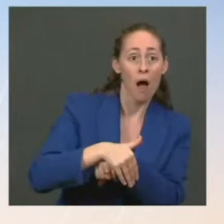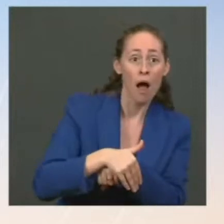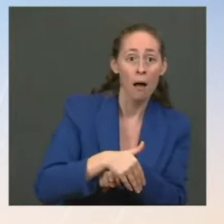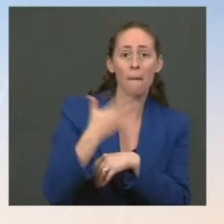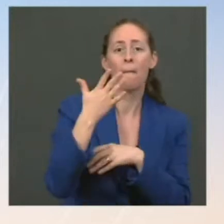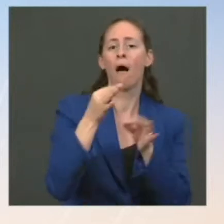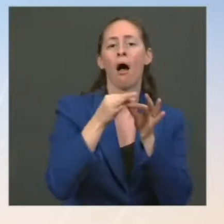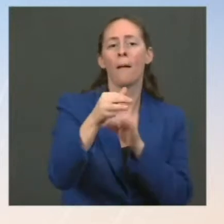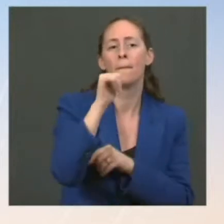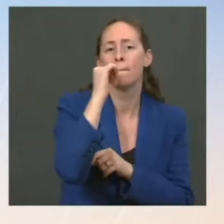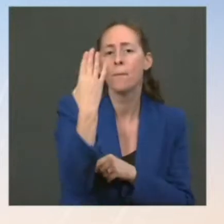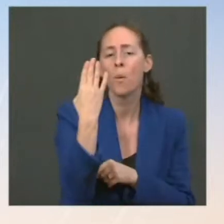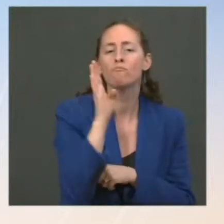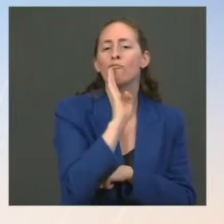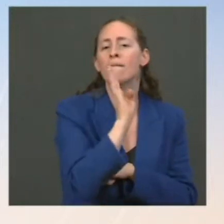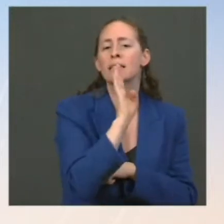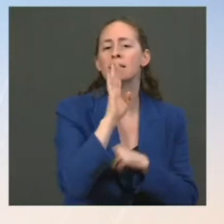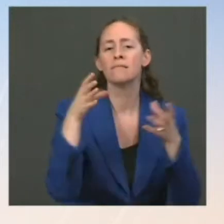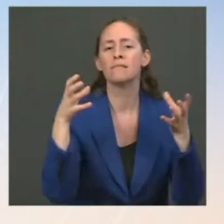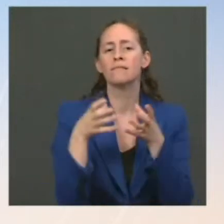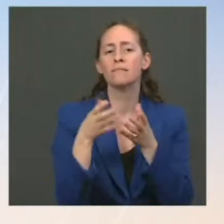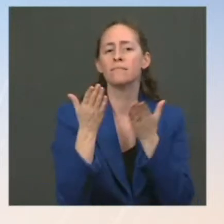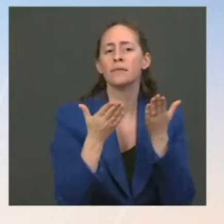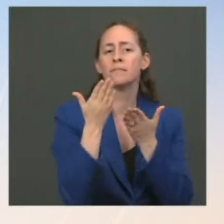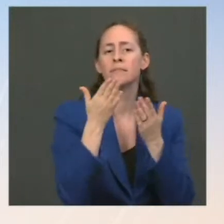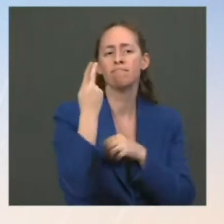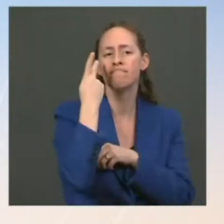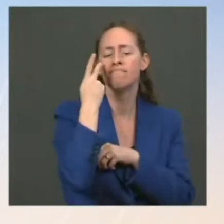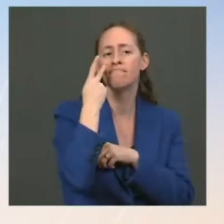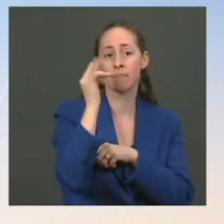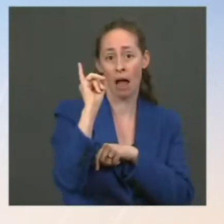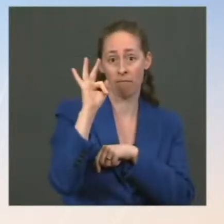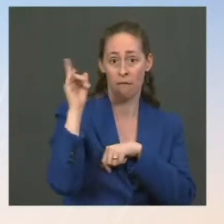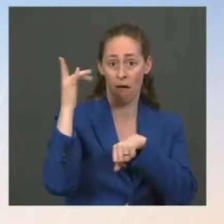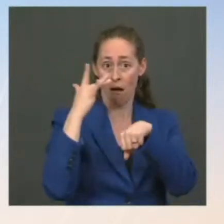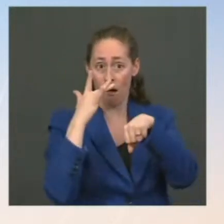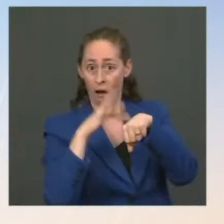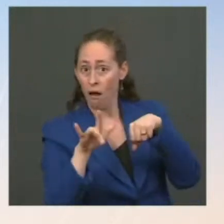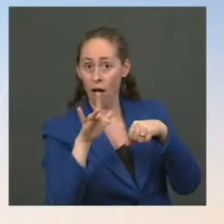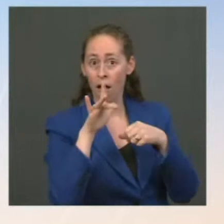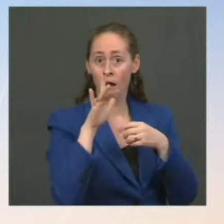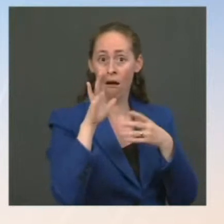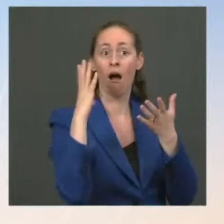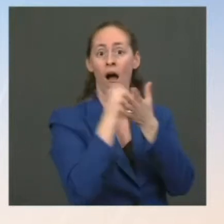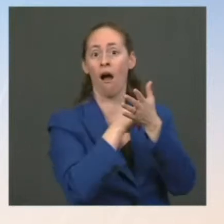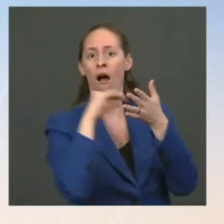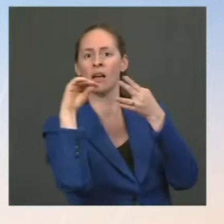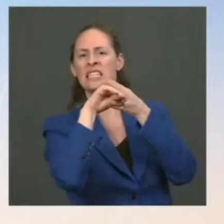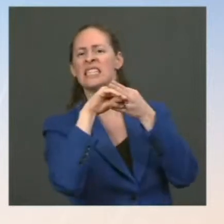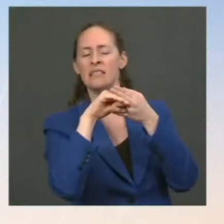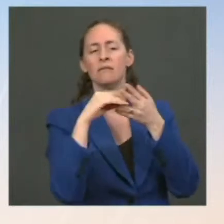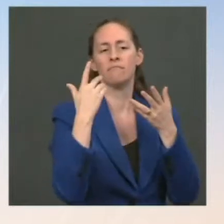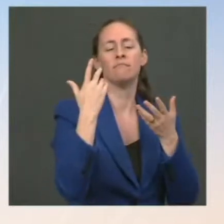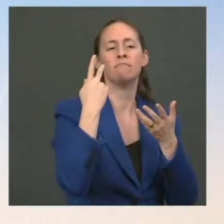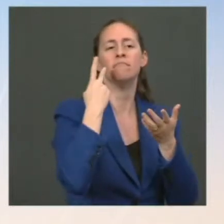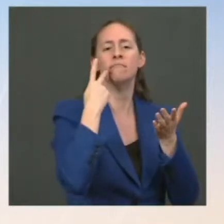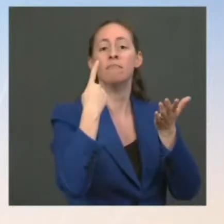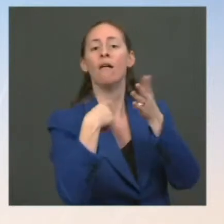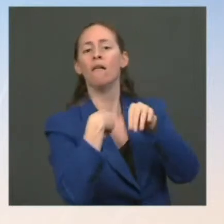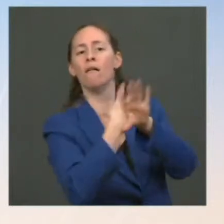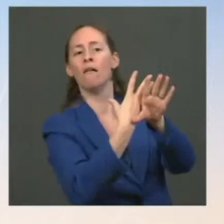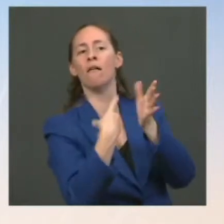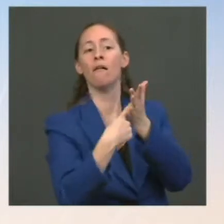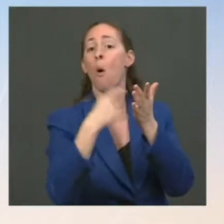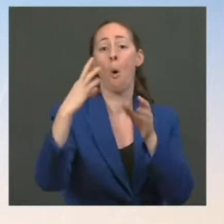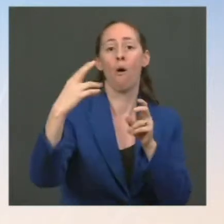The president has some space in his schedule to make calls, to bring people down here. We're not that far from the Hill. So we will keep you abreast as